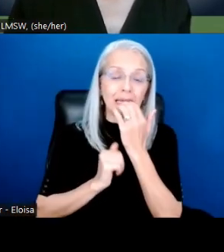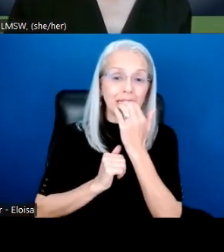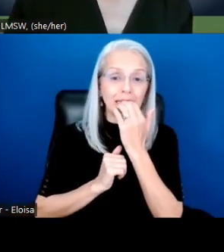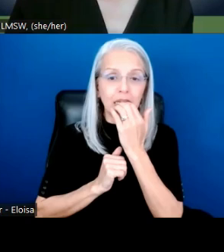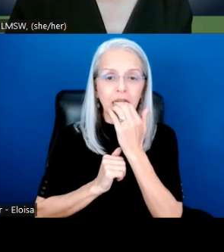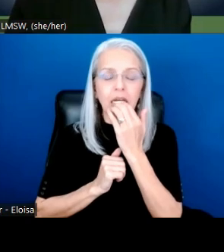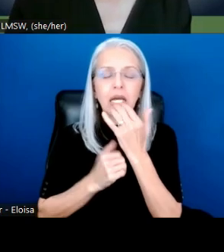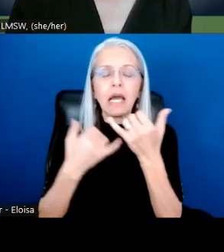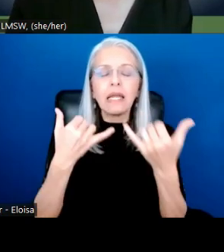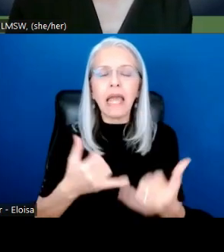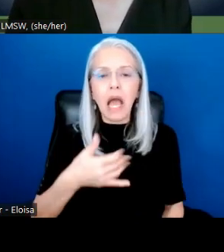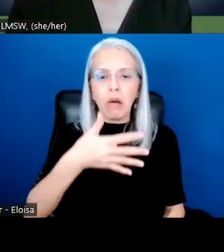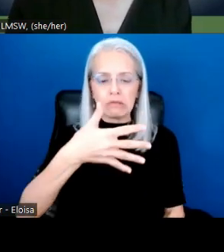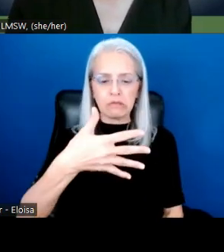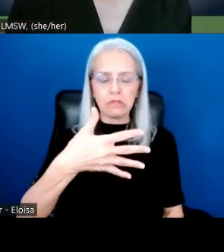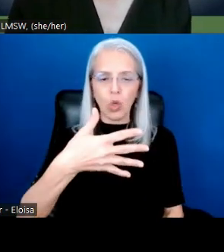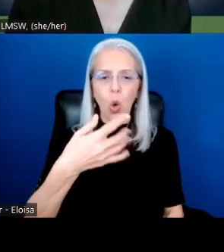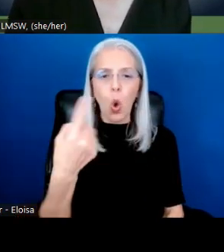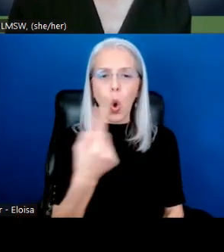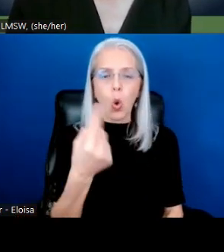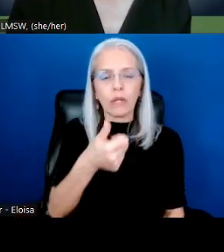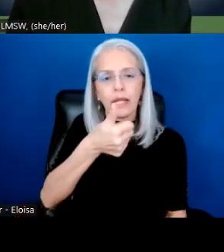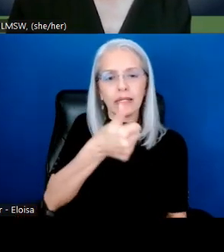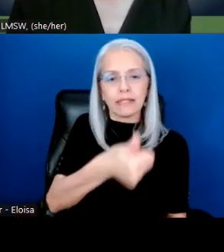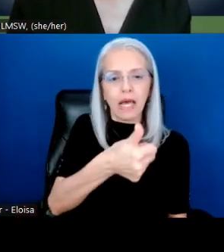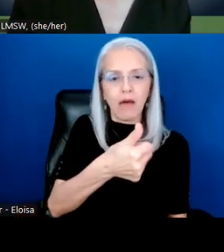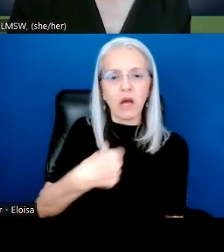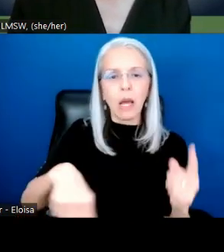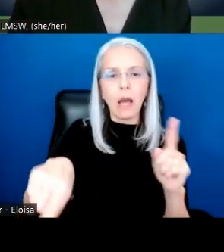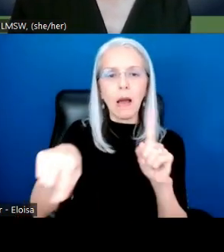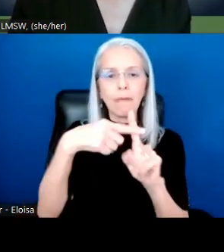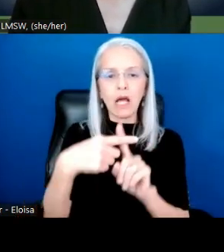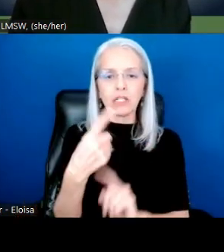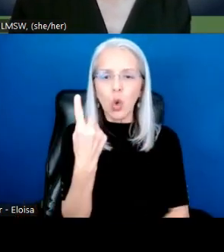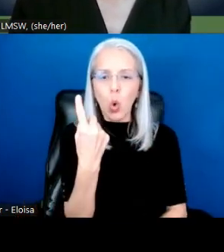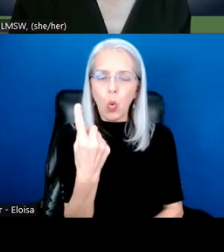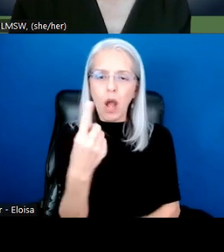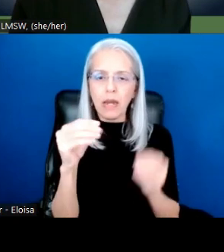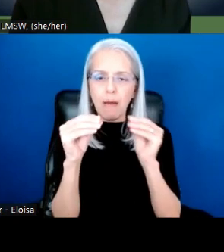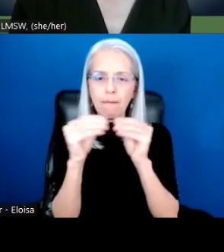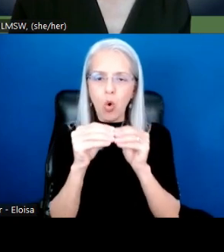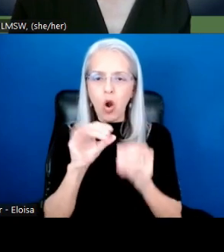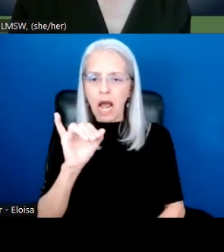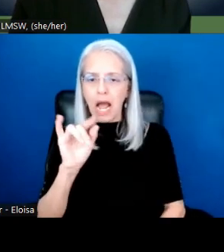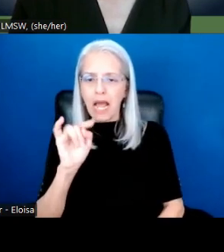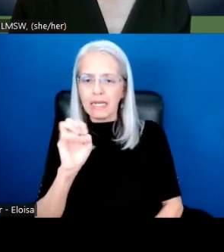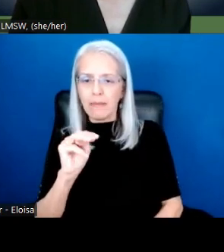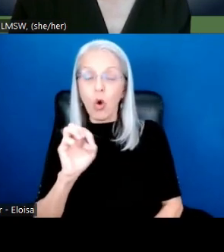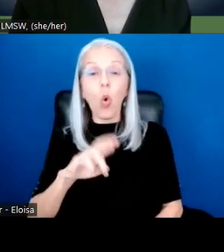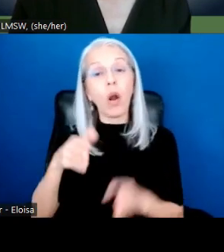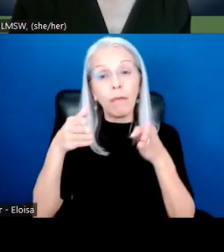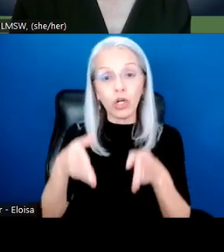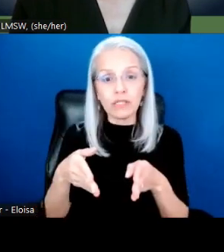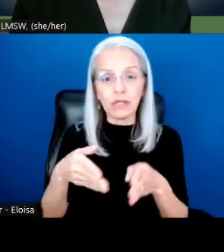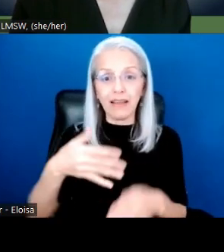You can only take yourself and one other person/item. You need to choose